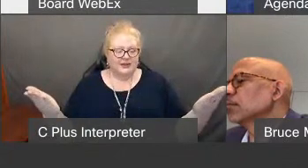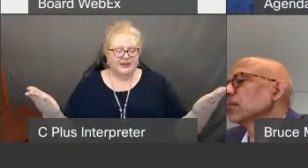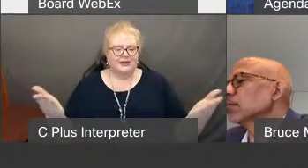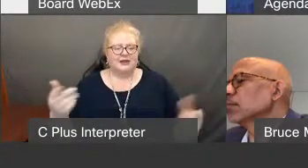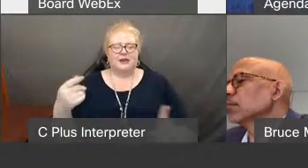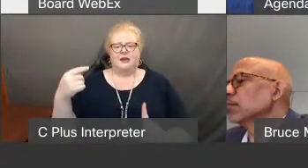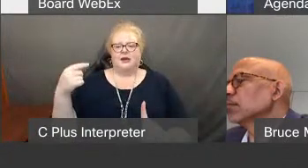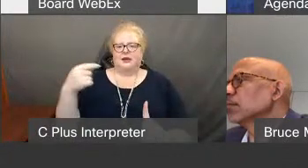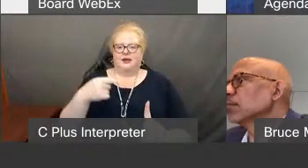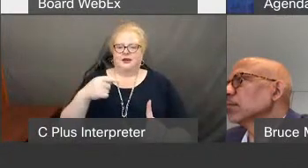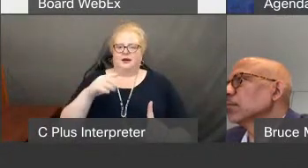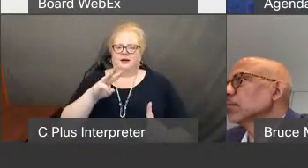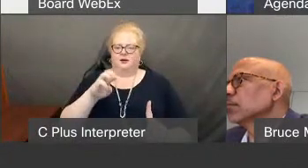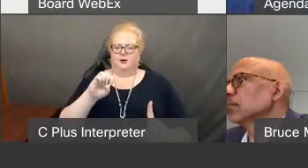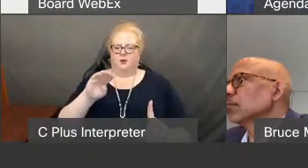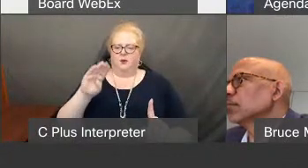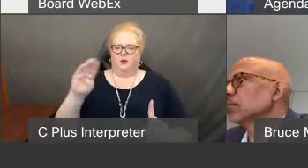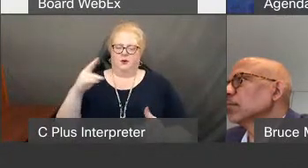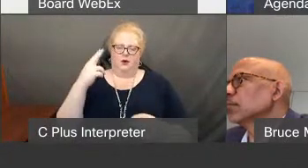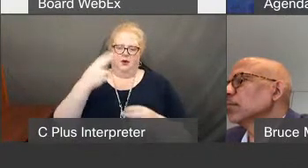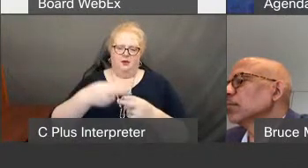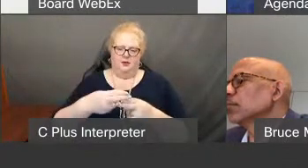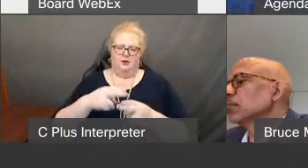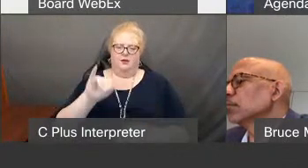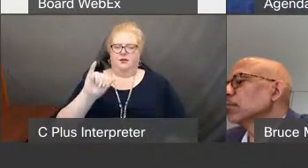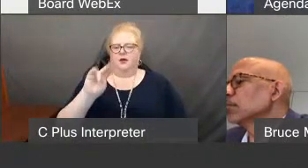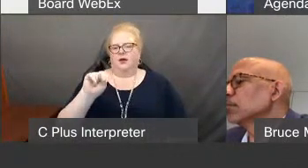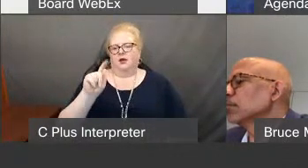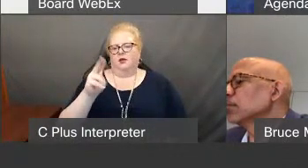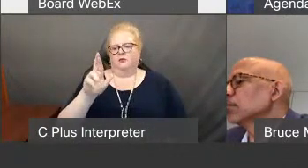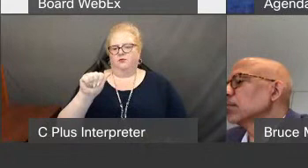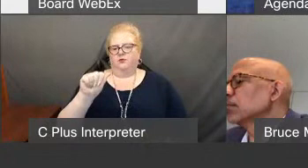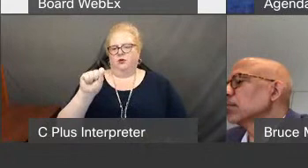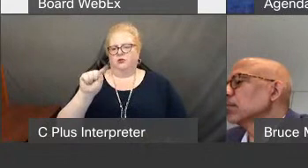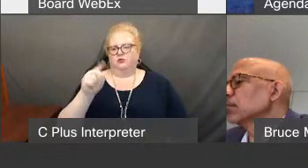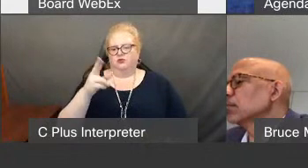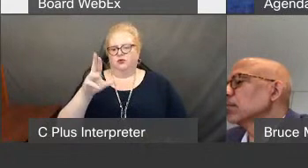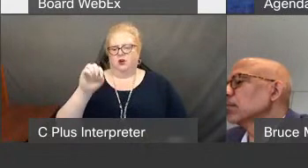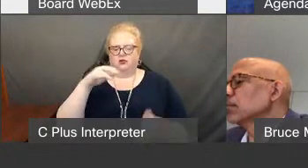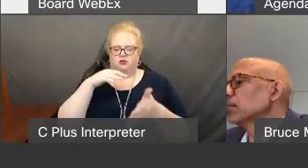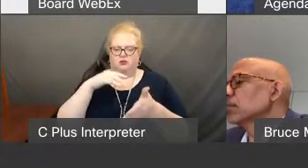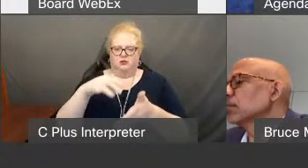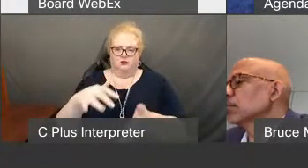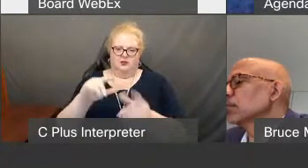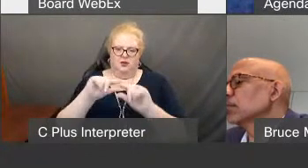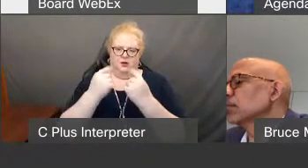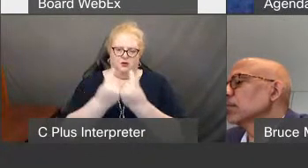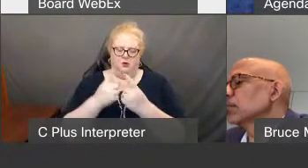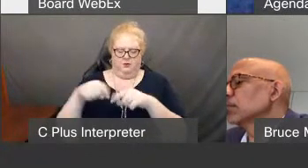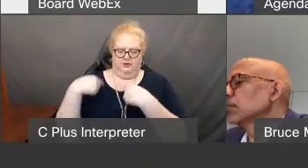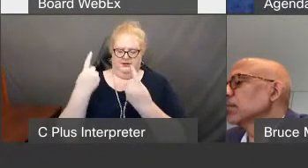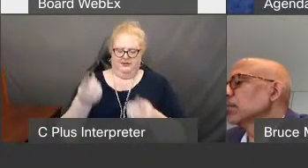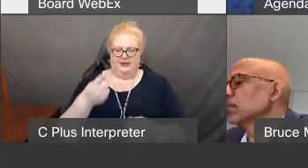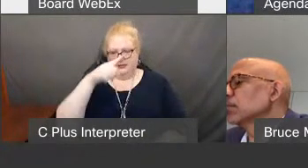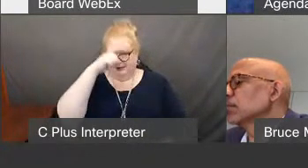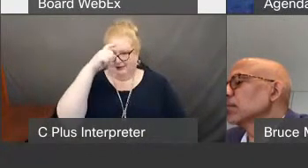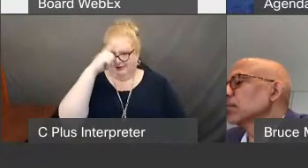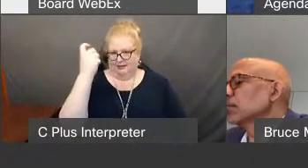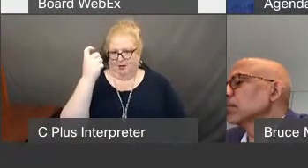she's referring to an infrastructure study group that has been going on since the summer of